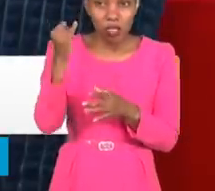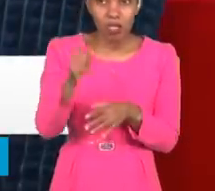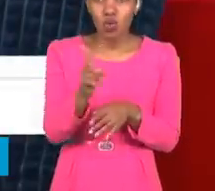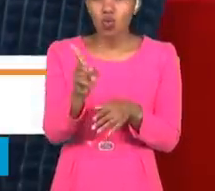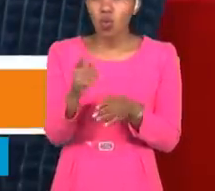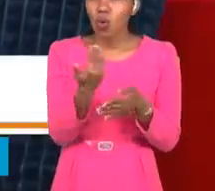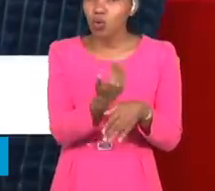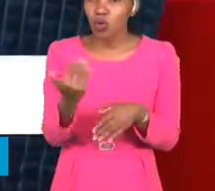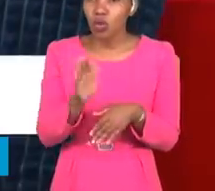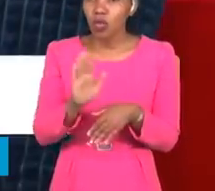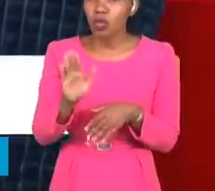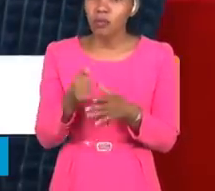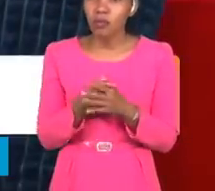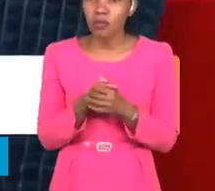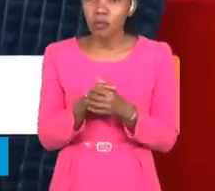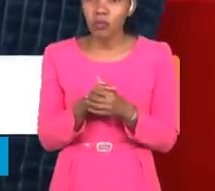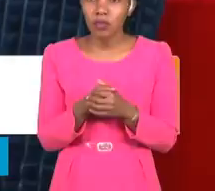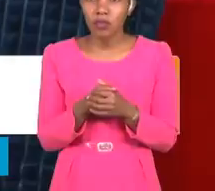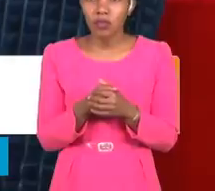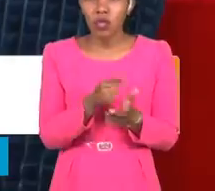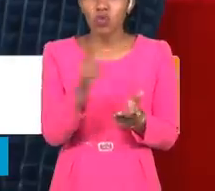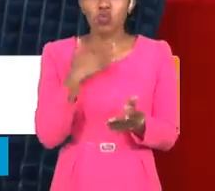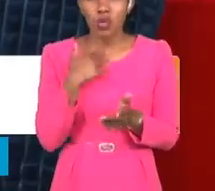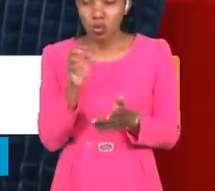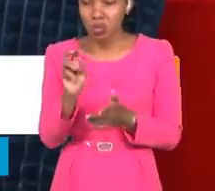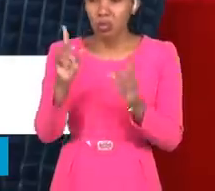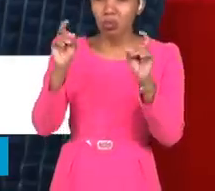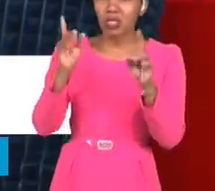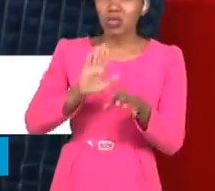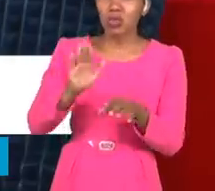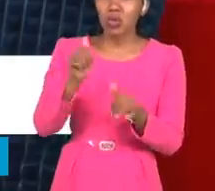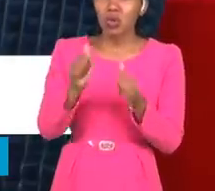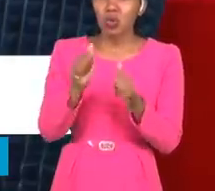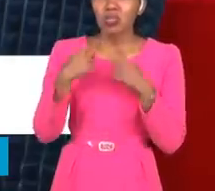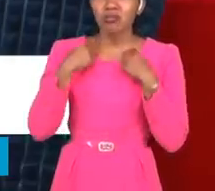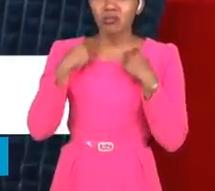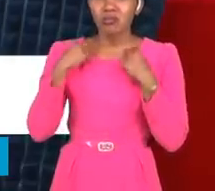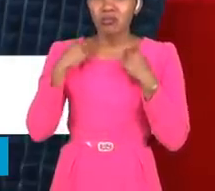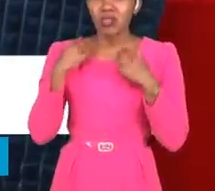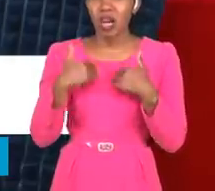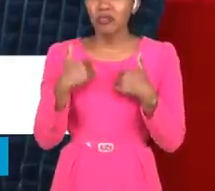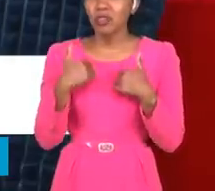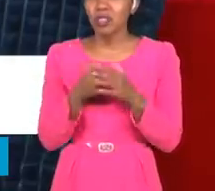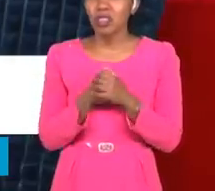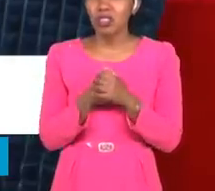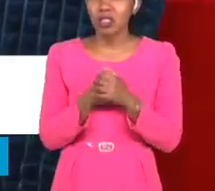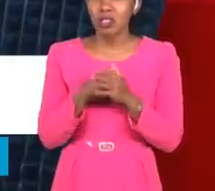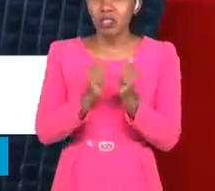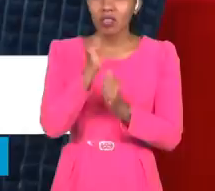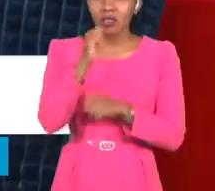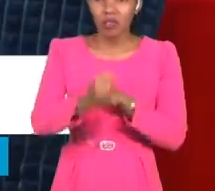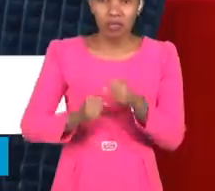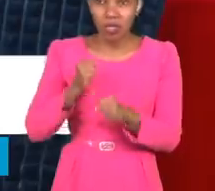child. Mm-hmm. That is four. Mm-hmm. Will you like to look at your picture? Ile umevaa tu napkin iko na pupu 15 years from